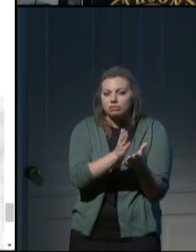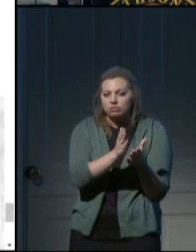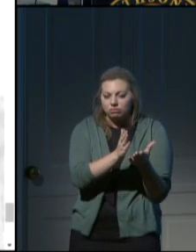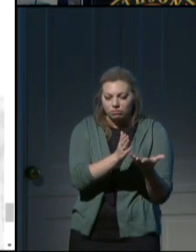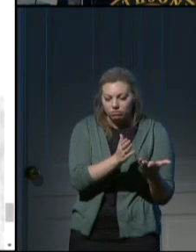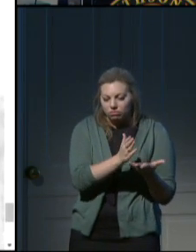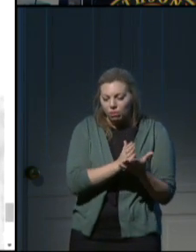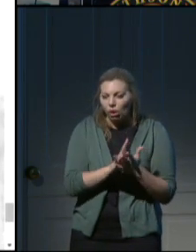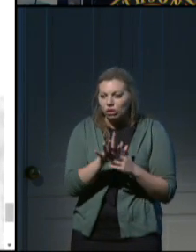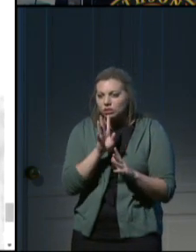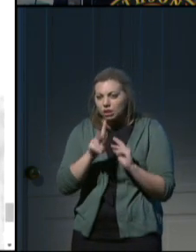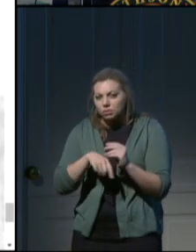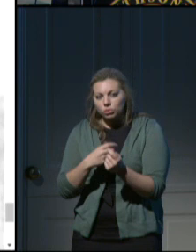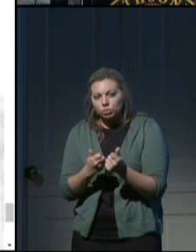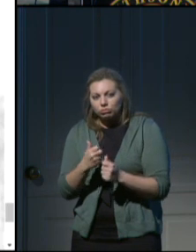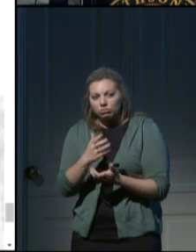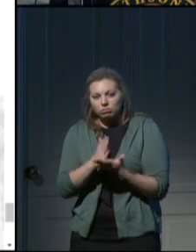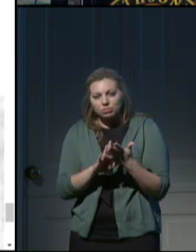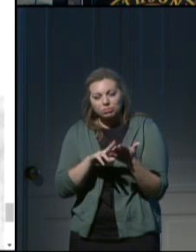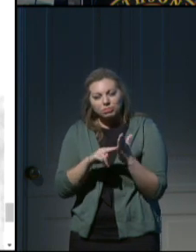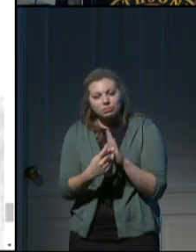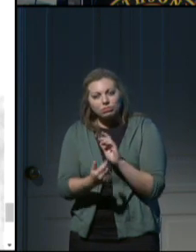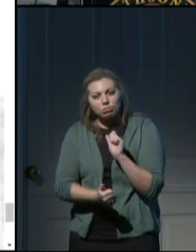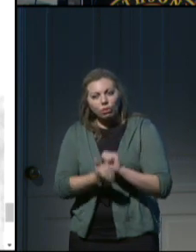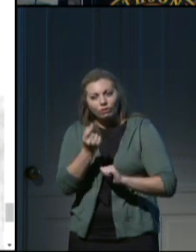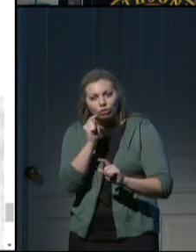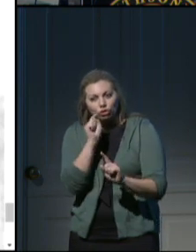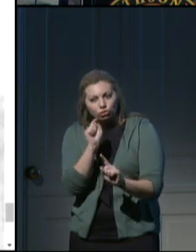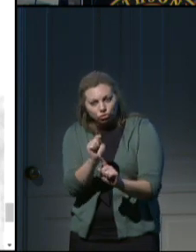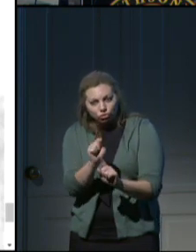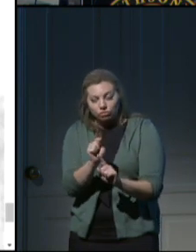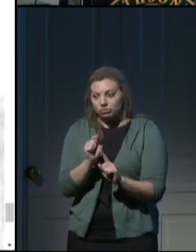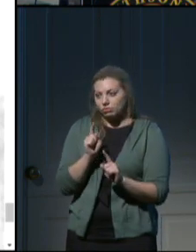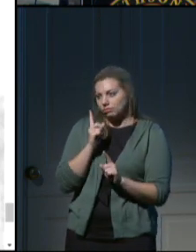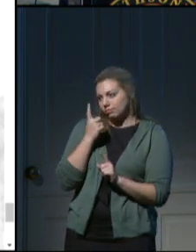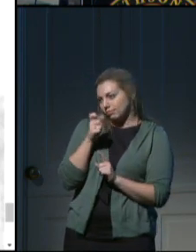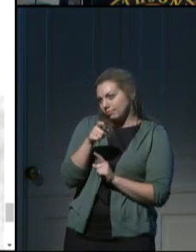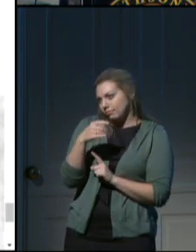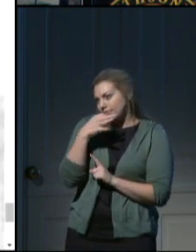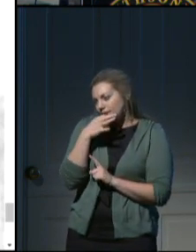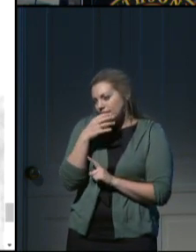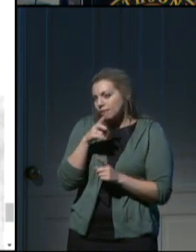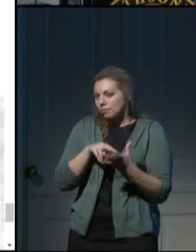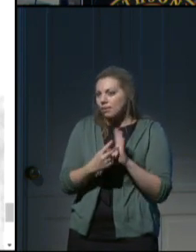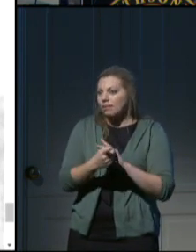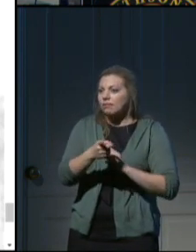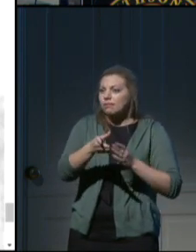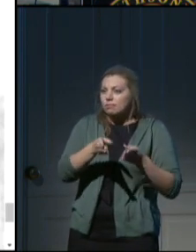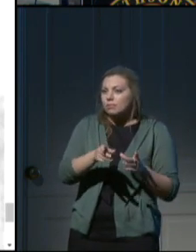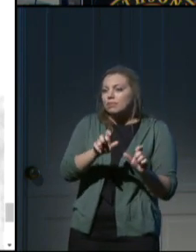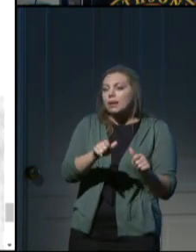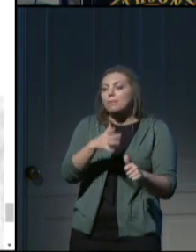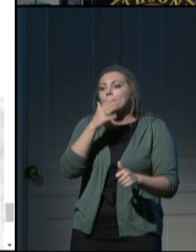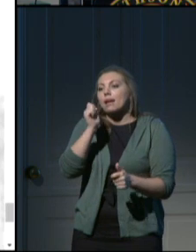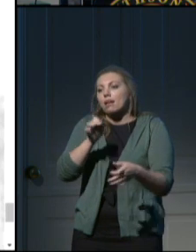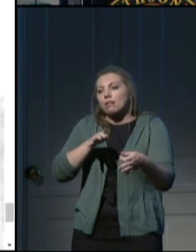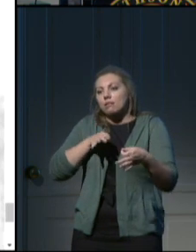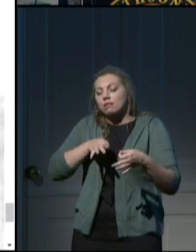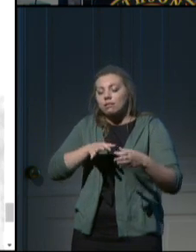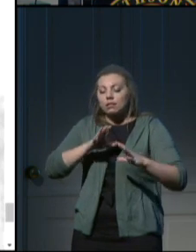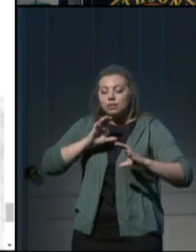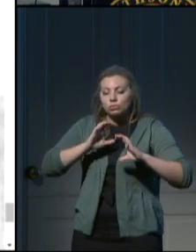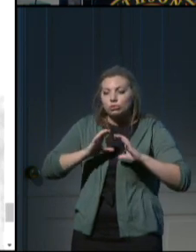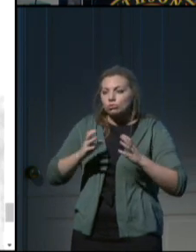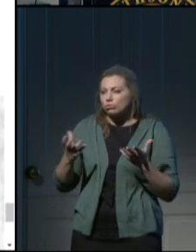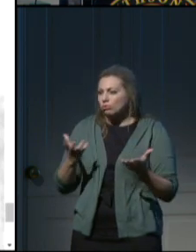meaningful pieces, the pieces that meant the most to them, because they are the experts, so they were the ones who were best able to tell us what